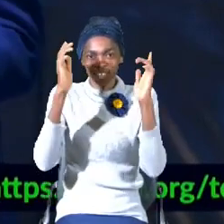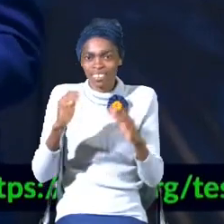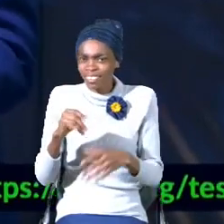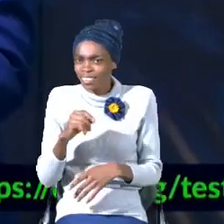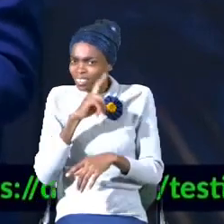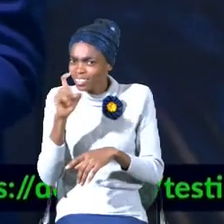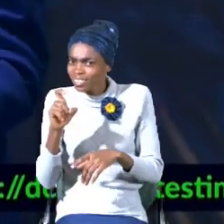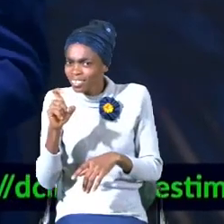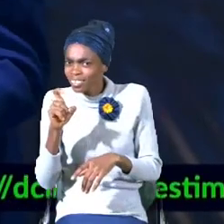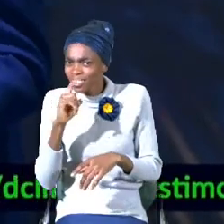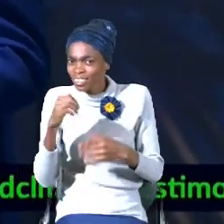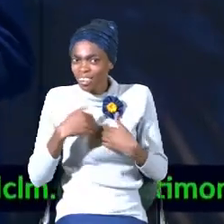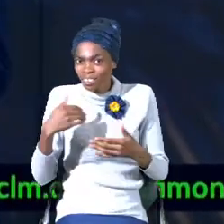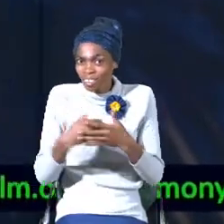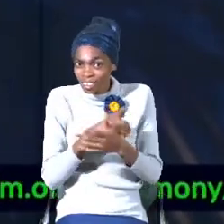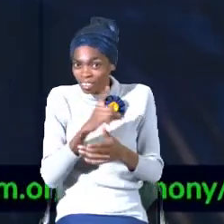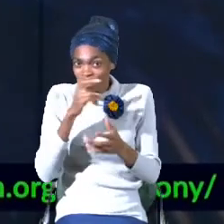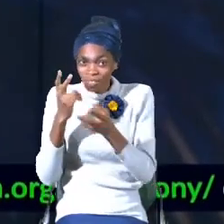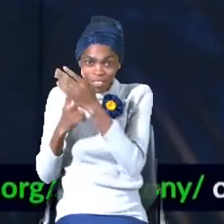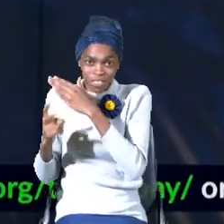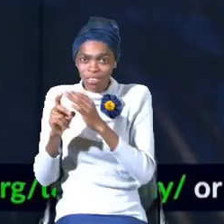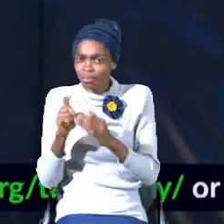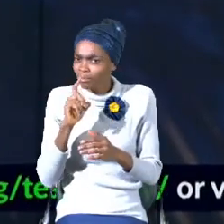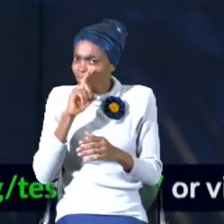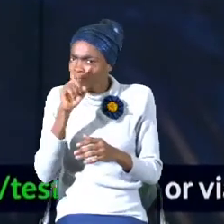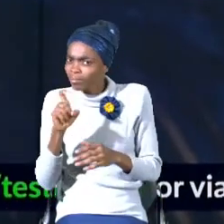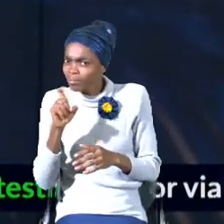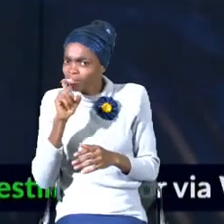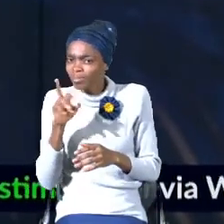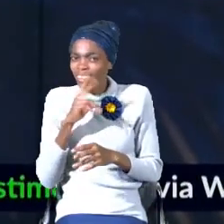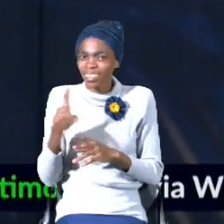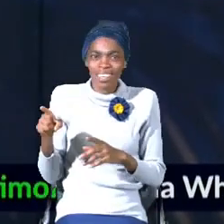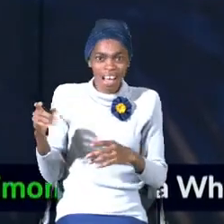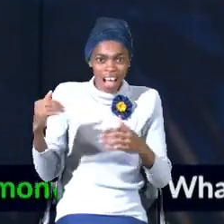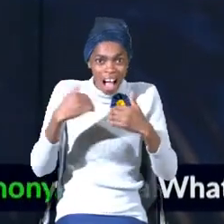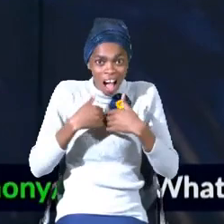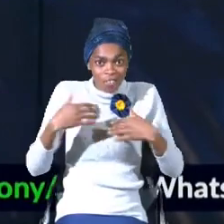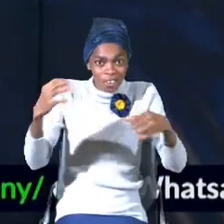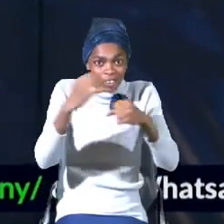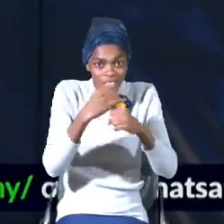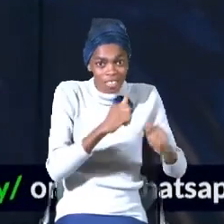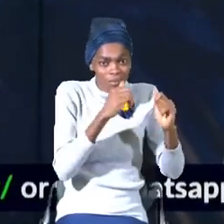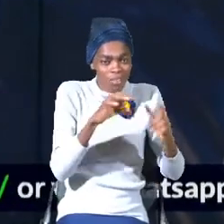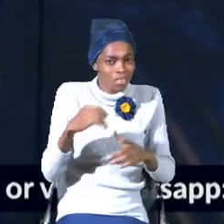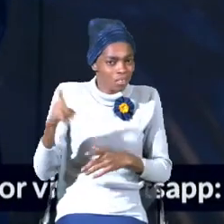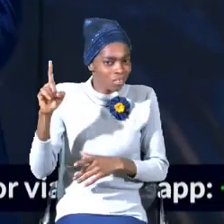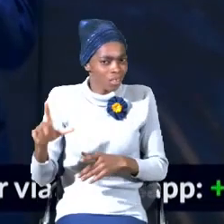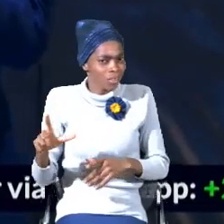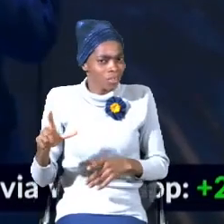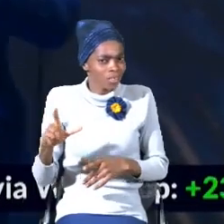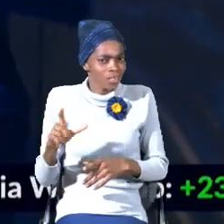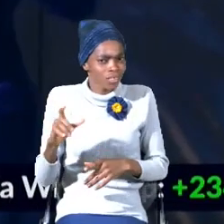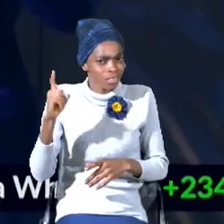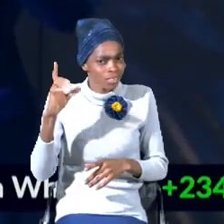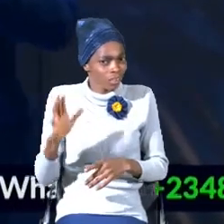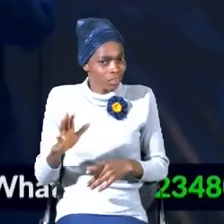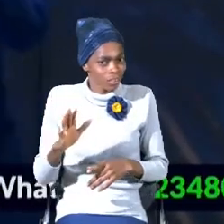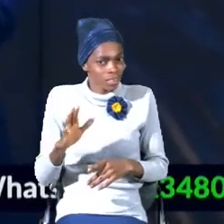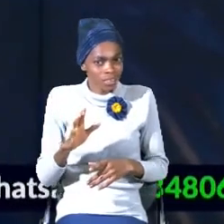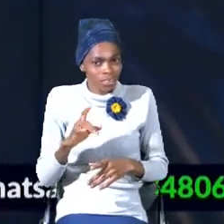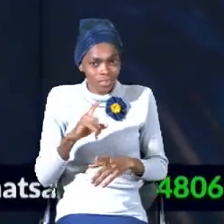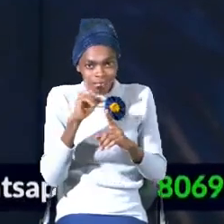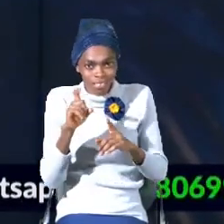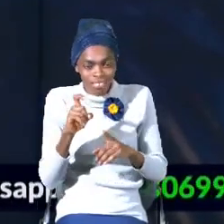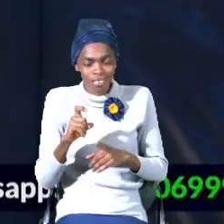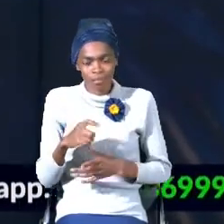new vision? Are you ready to be blessed of God? Check up on yourself. Check up on yourself. Check up on